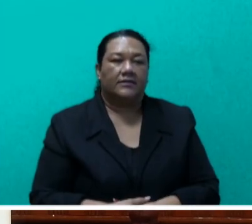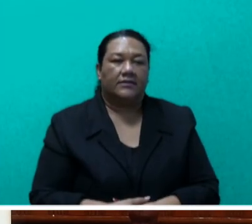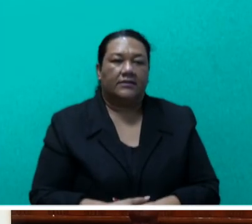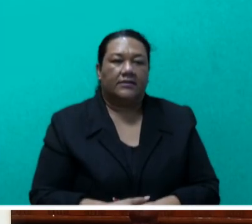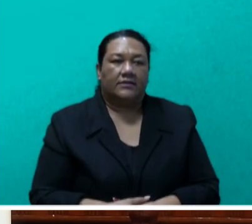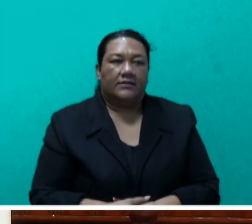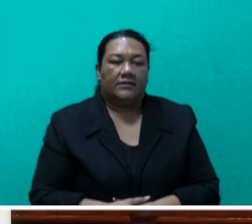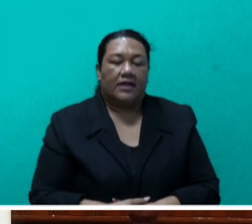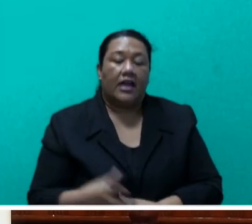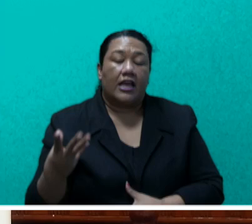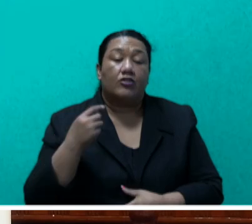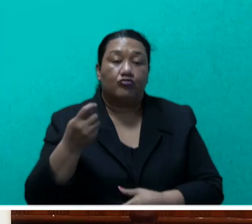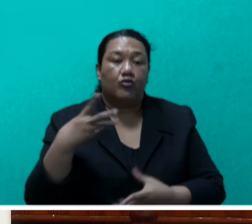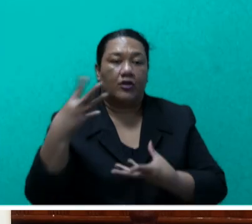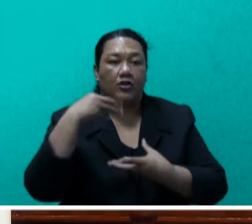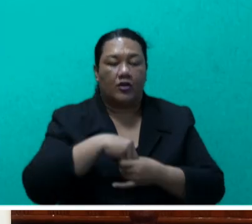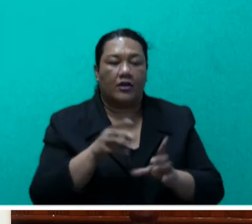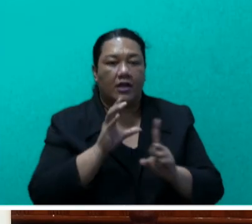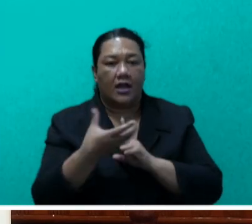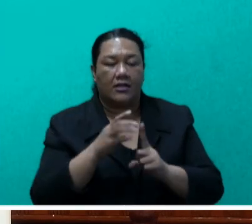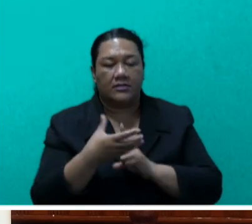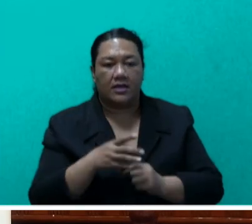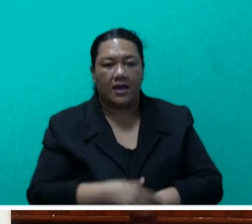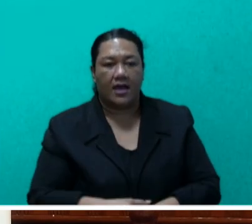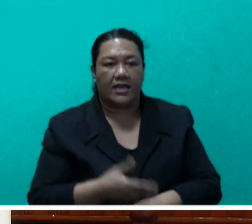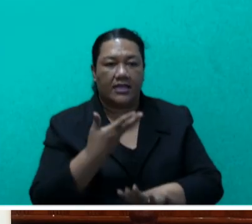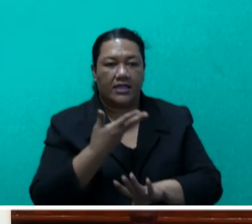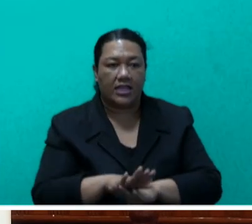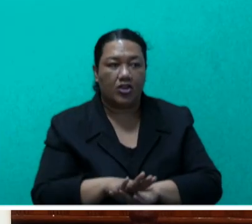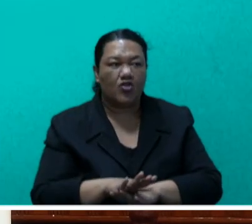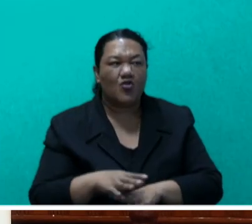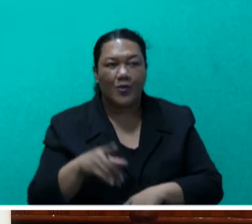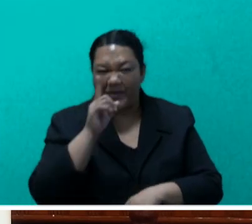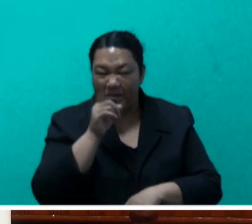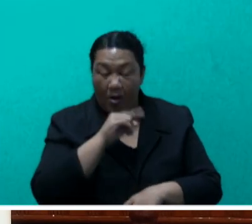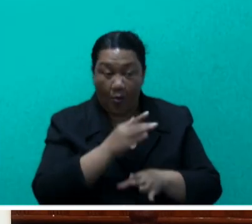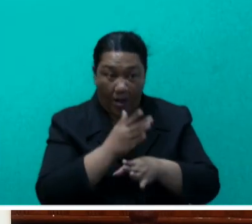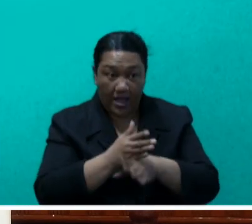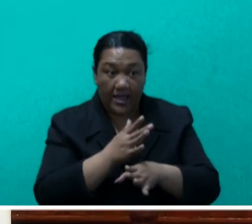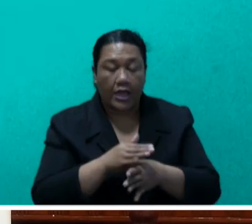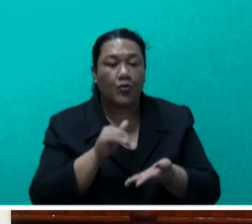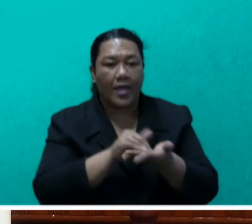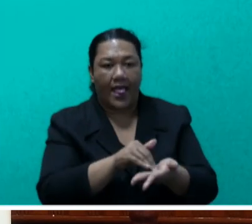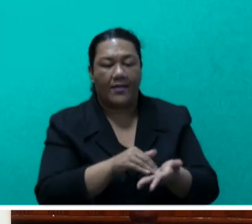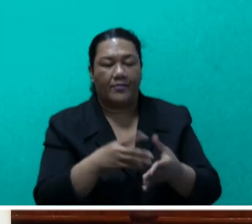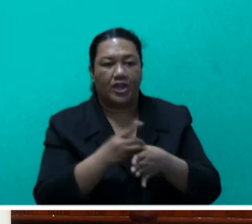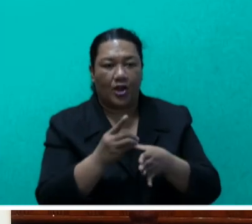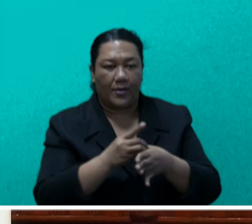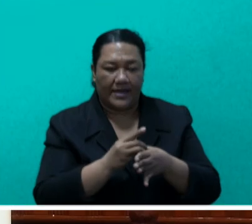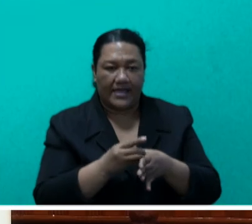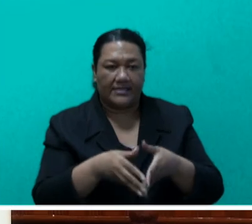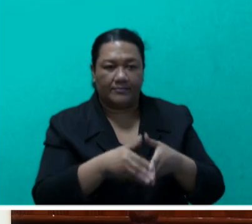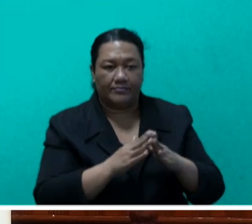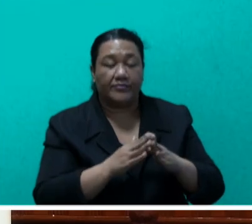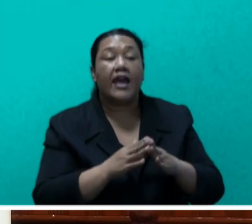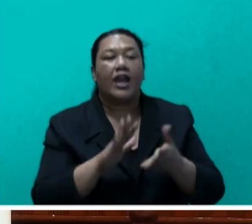recruit cultural youth interns to help in the documentation and community engagement